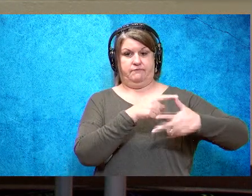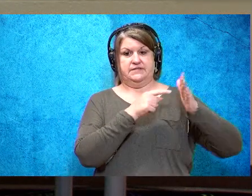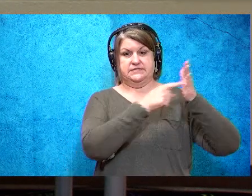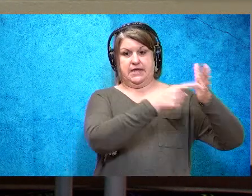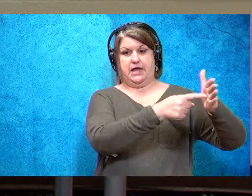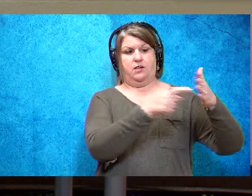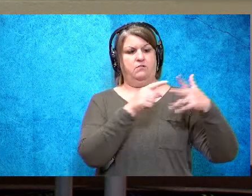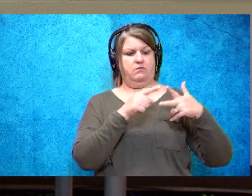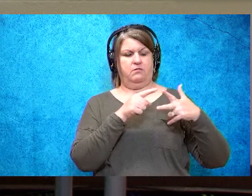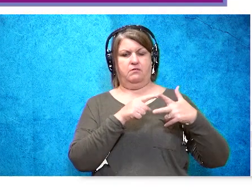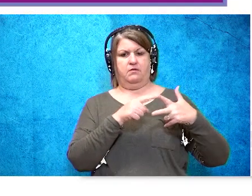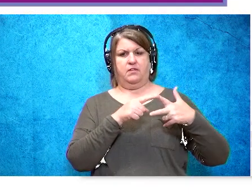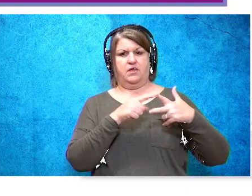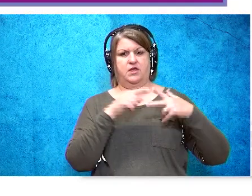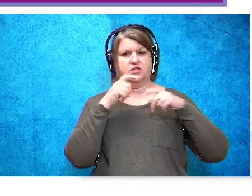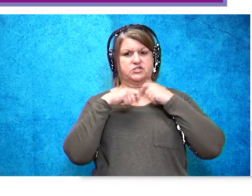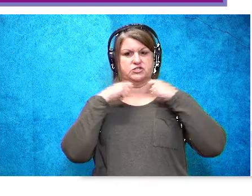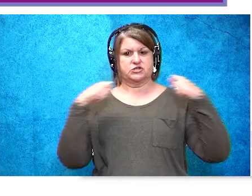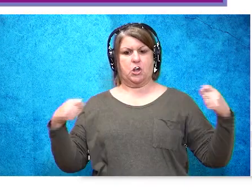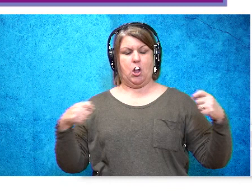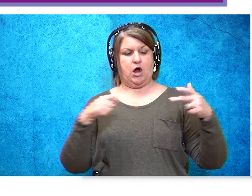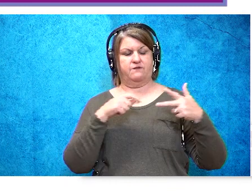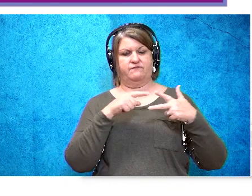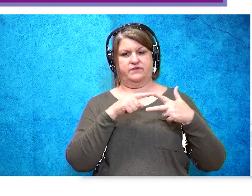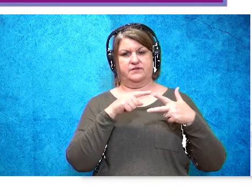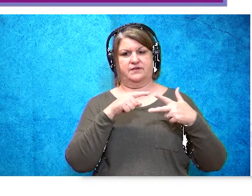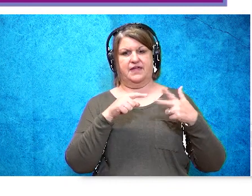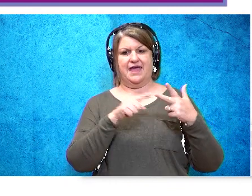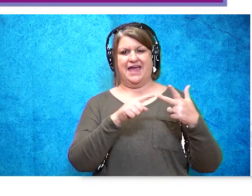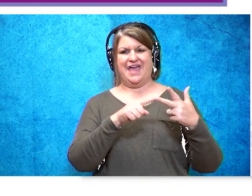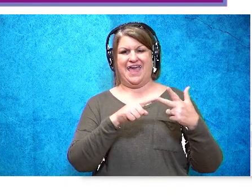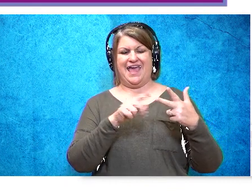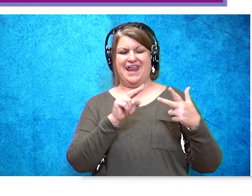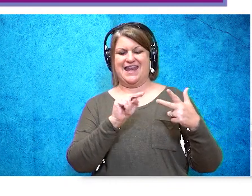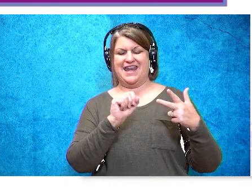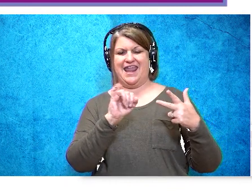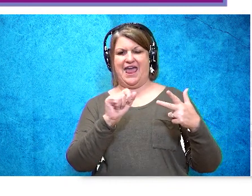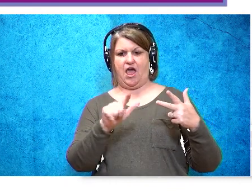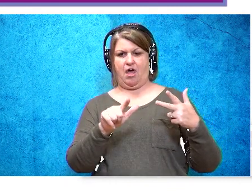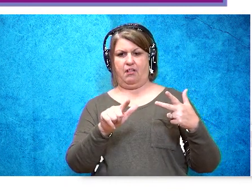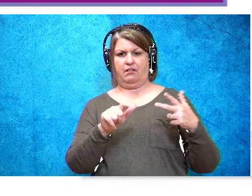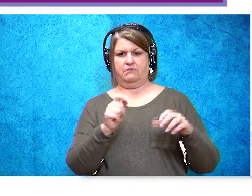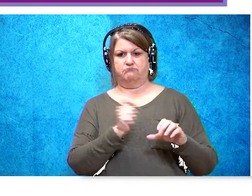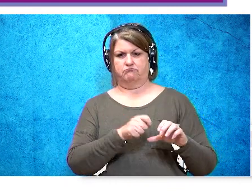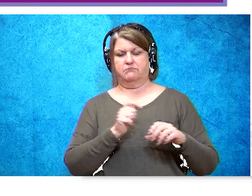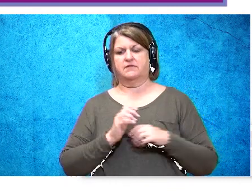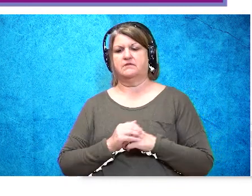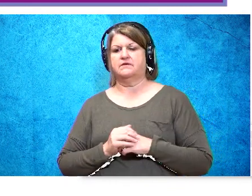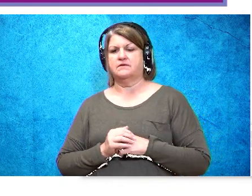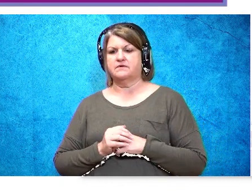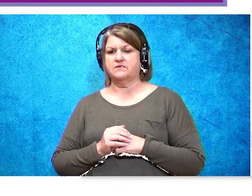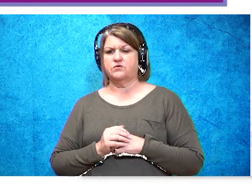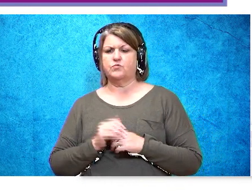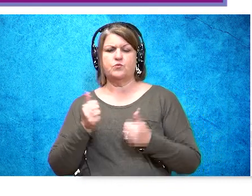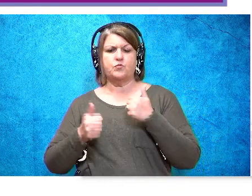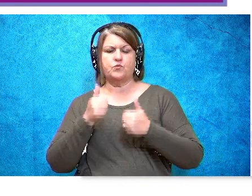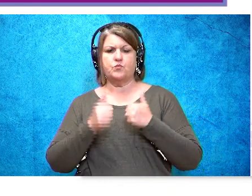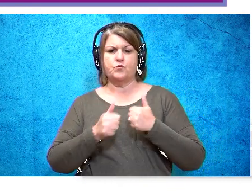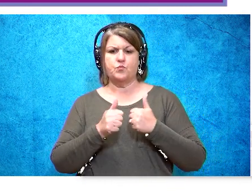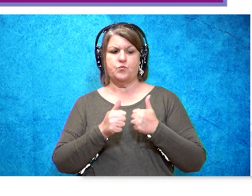scarf, and nail. Which word says R like in star?